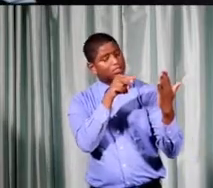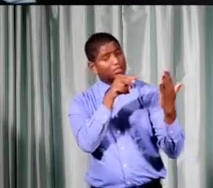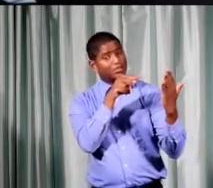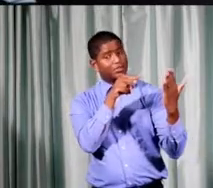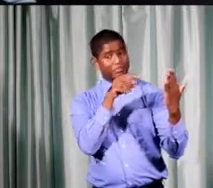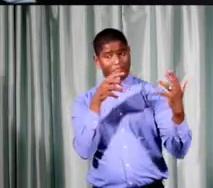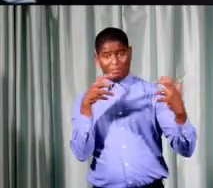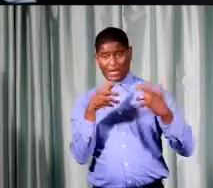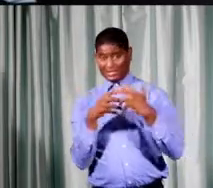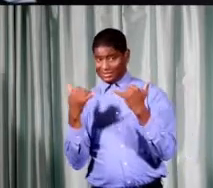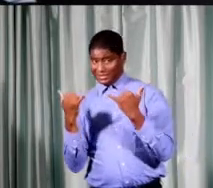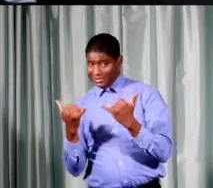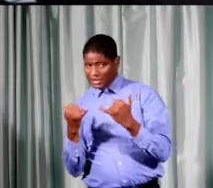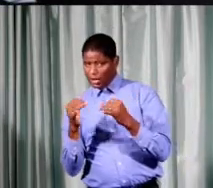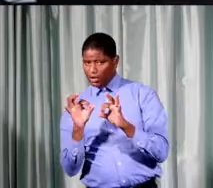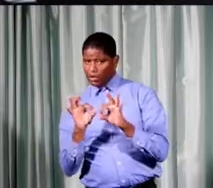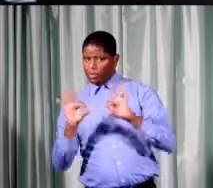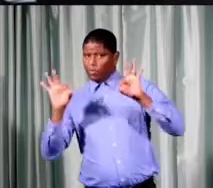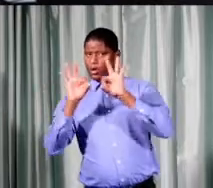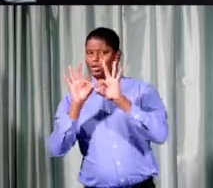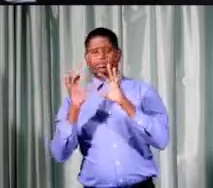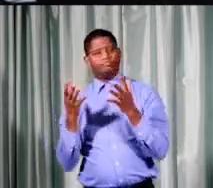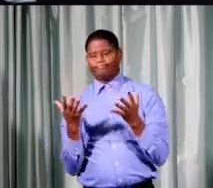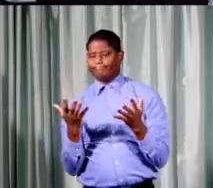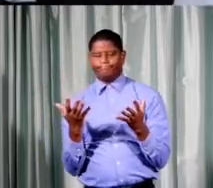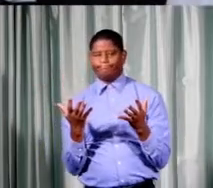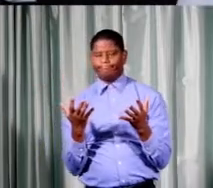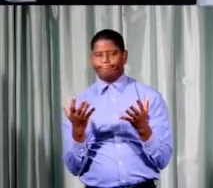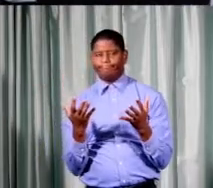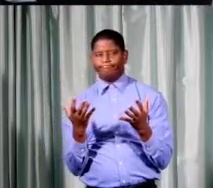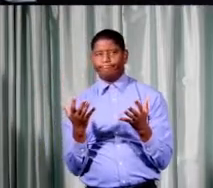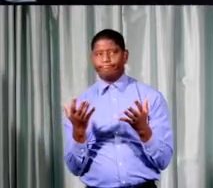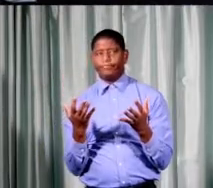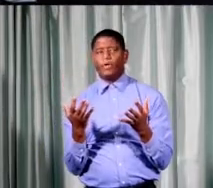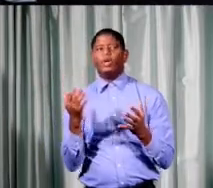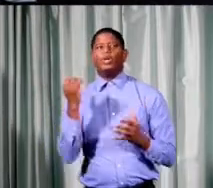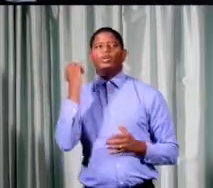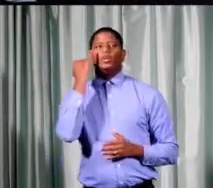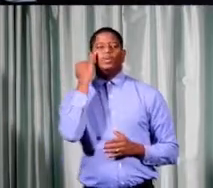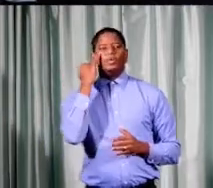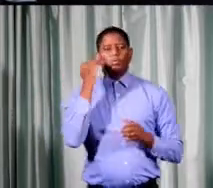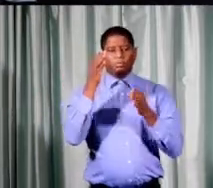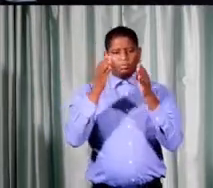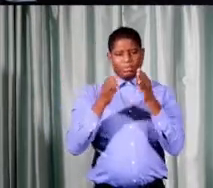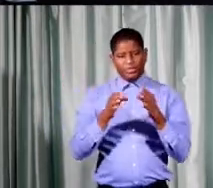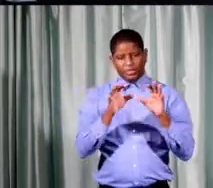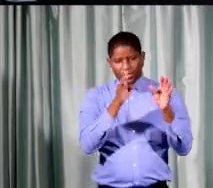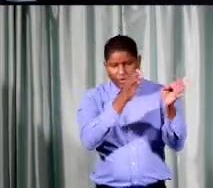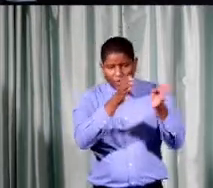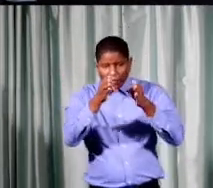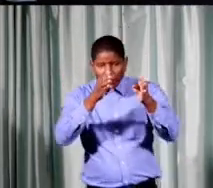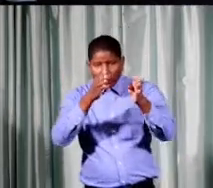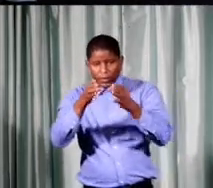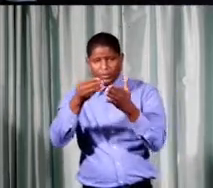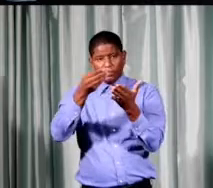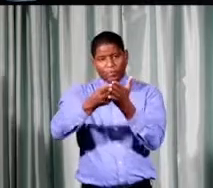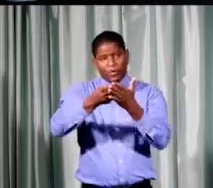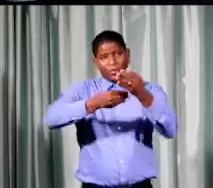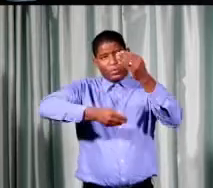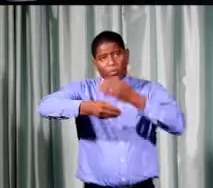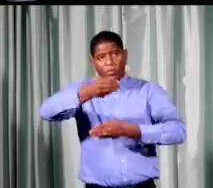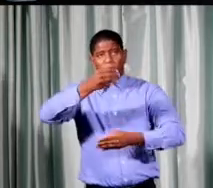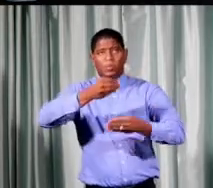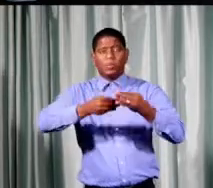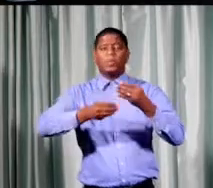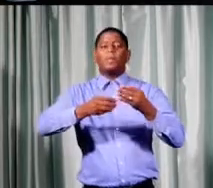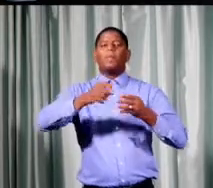All right? So, in a sense, if an accountant is preparing your company's financials or any company's financials, the